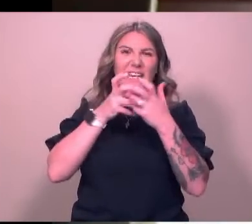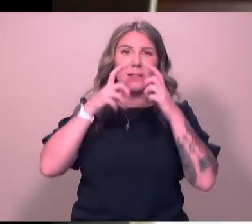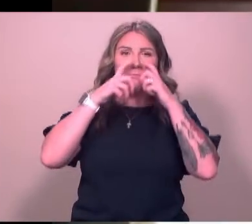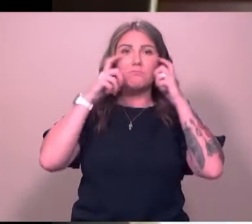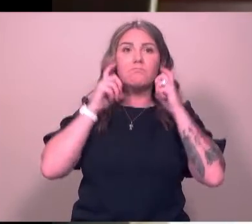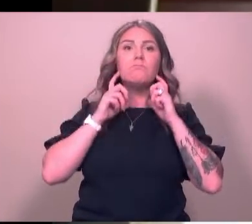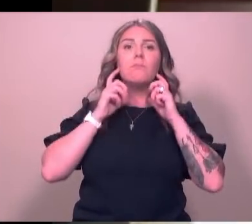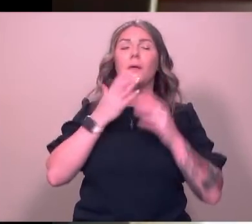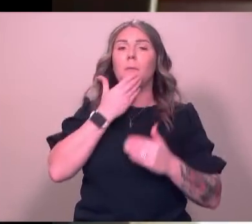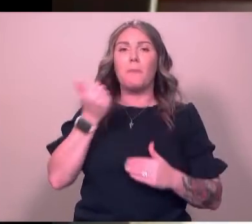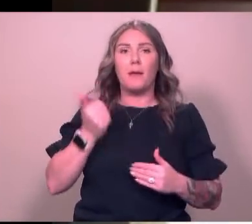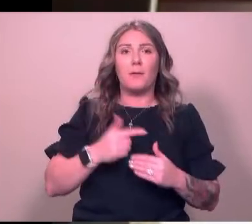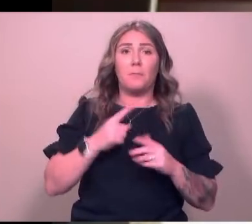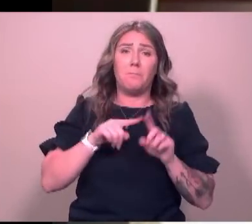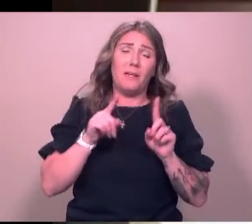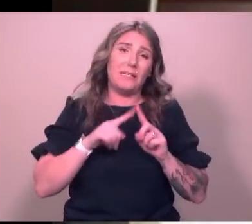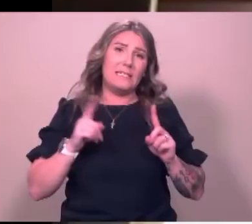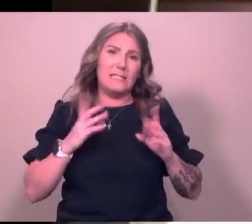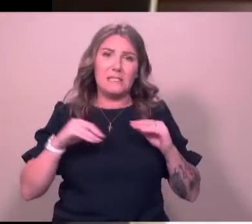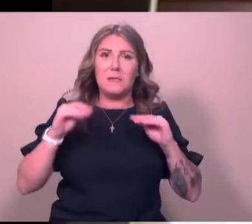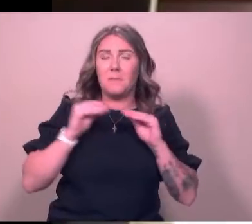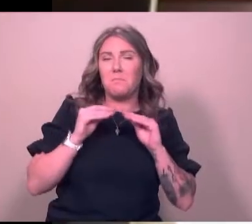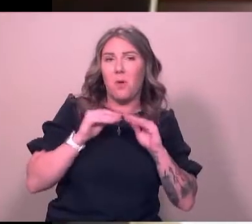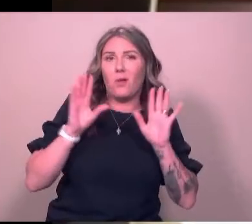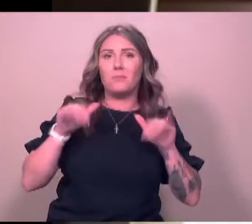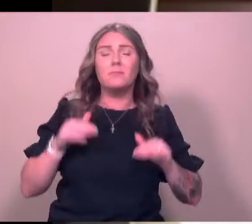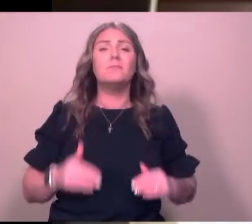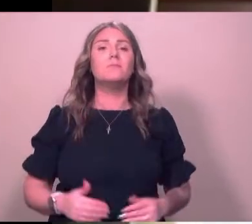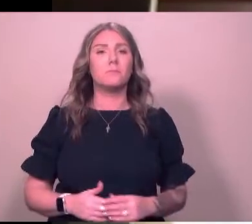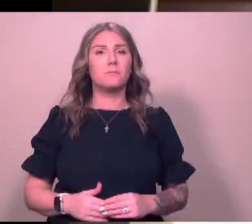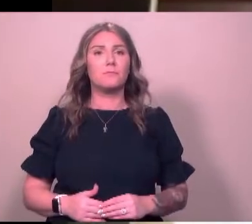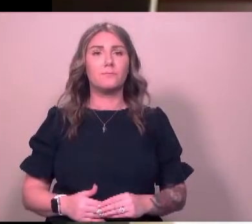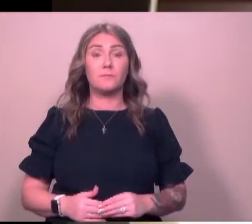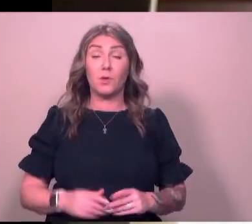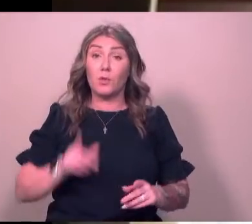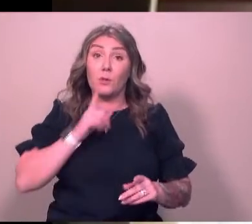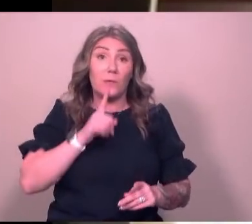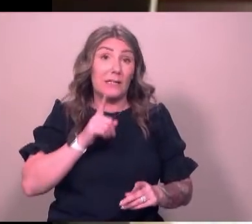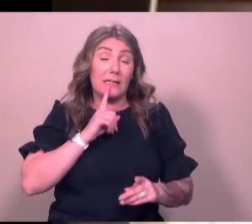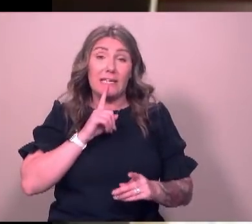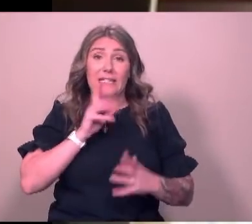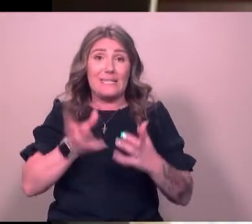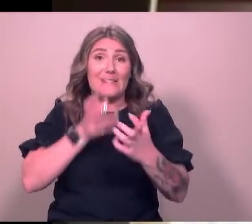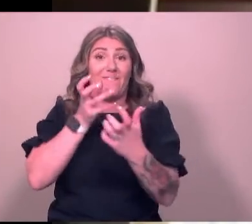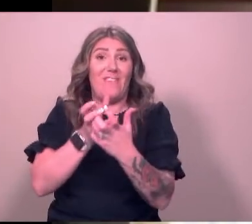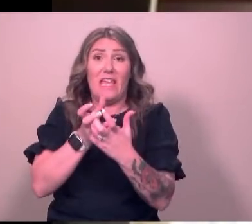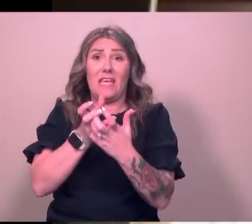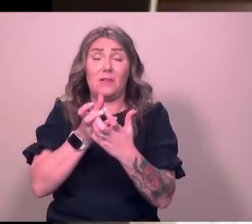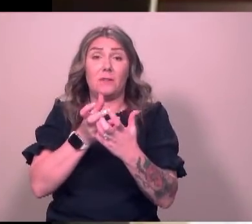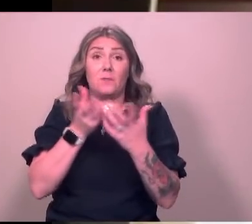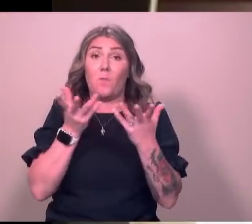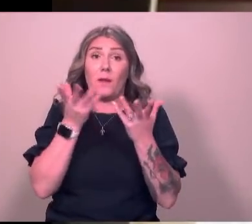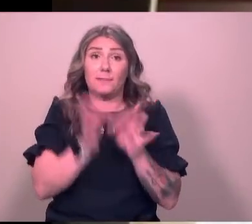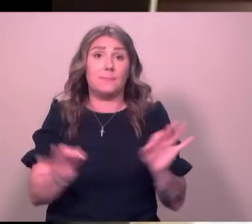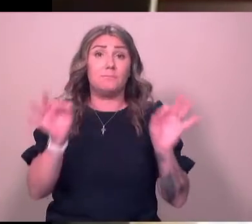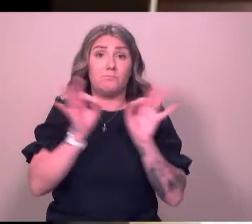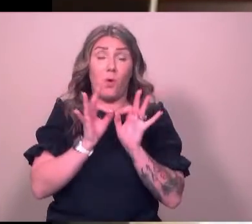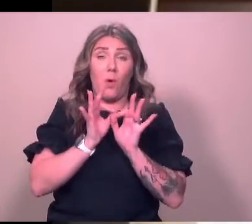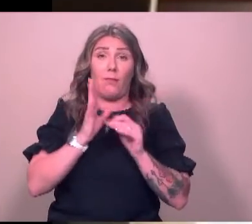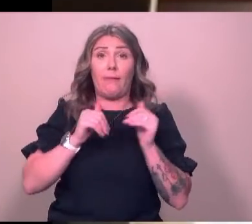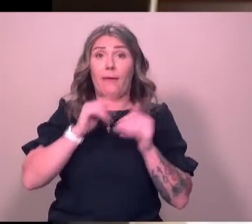But that's a little bit of more minutia. I think in the end, it's the fit than the kind of the mask that